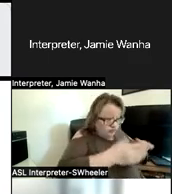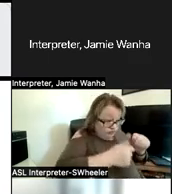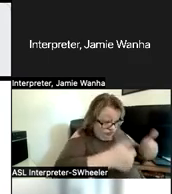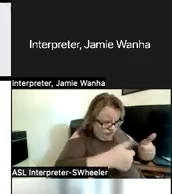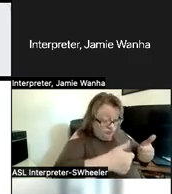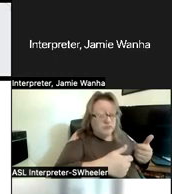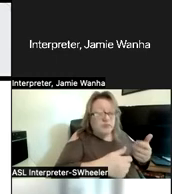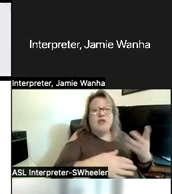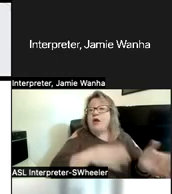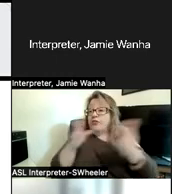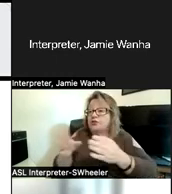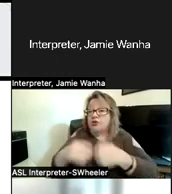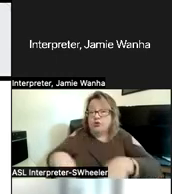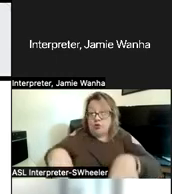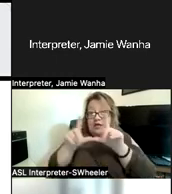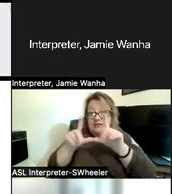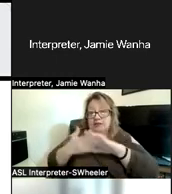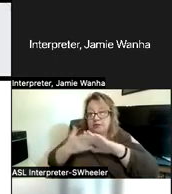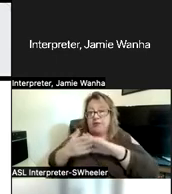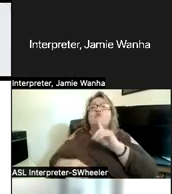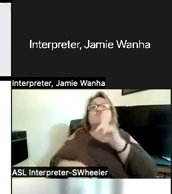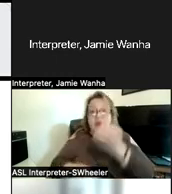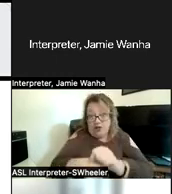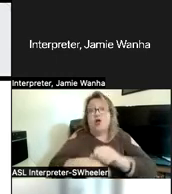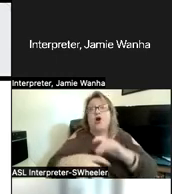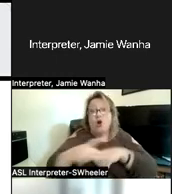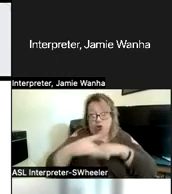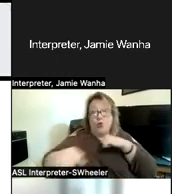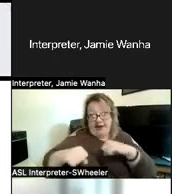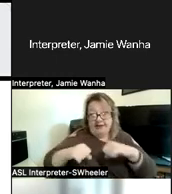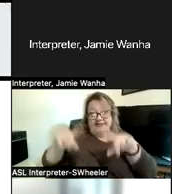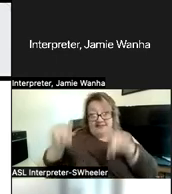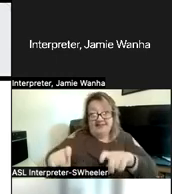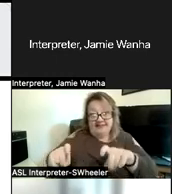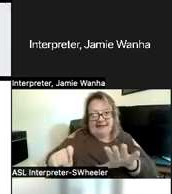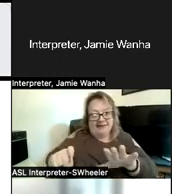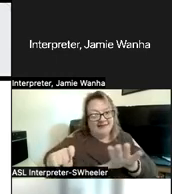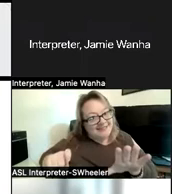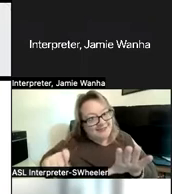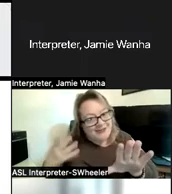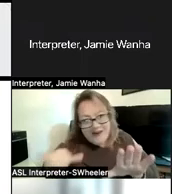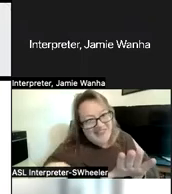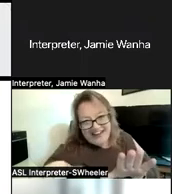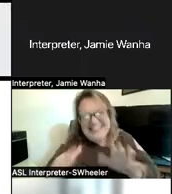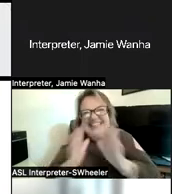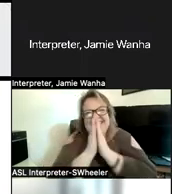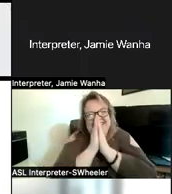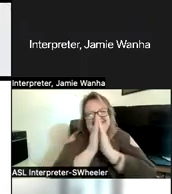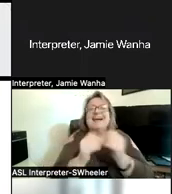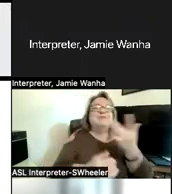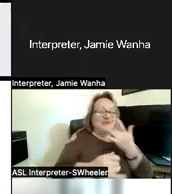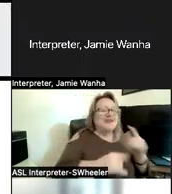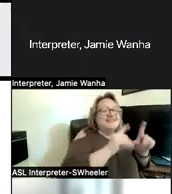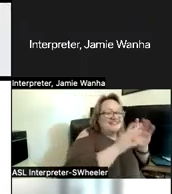way to move to license to operate is to have a real earthquake. And we want to avoid that one if possible. That's why we're bringing on silent